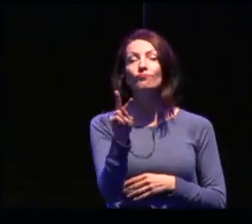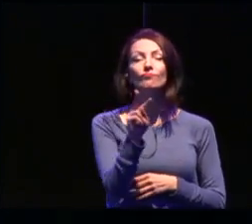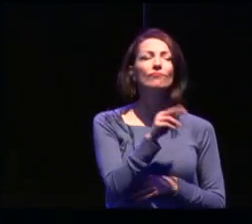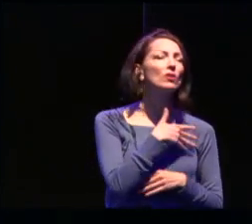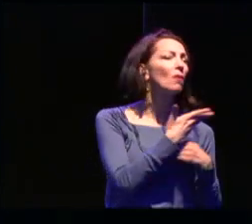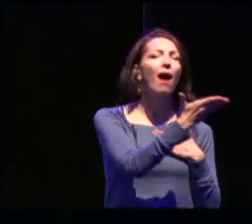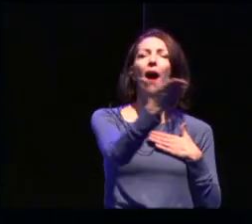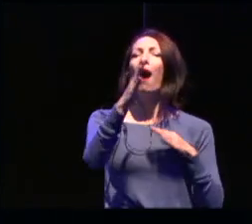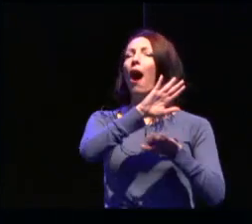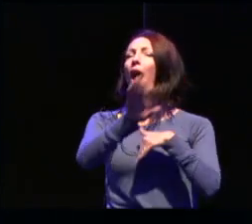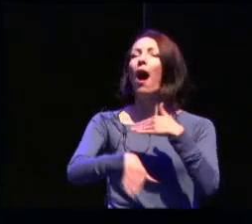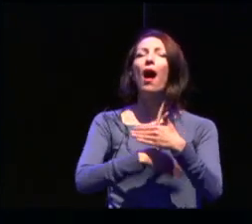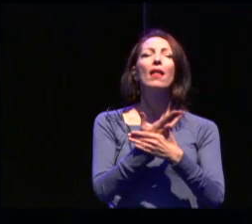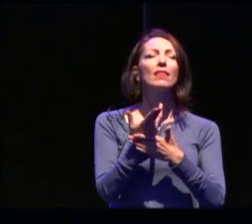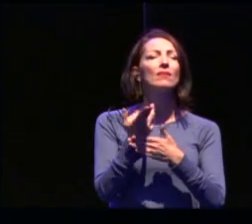throughout all of nature.